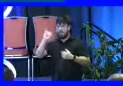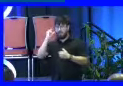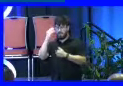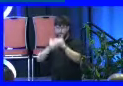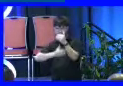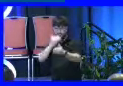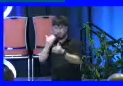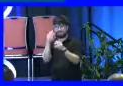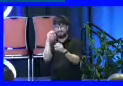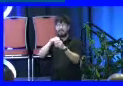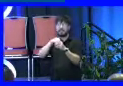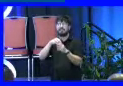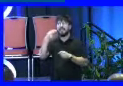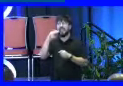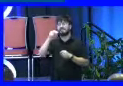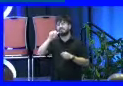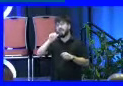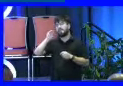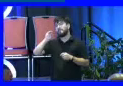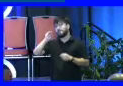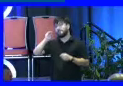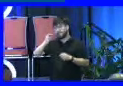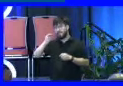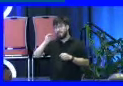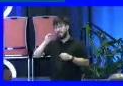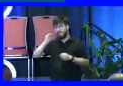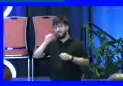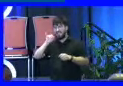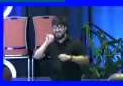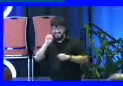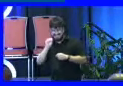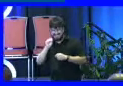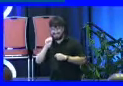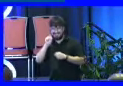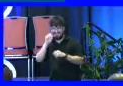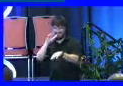into HMIS or multiple HMIS databases.